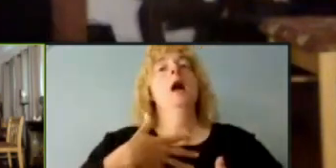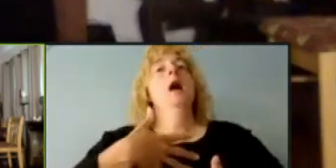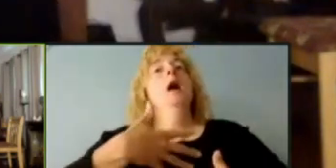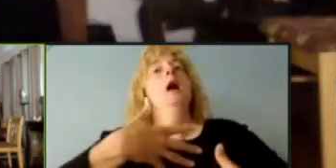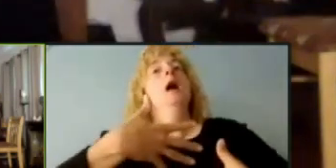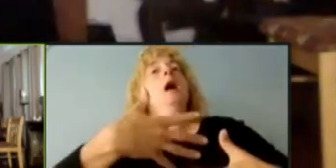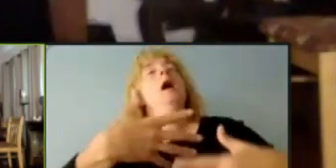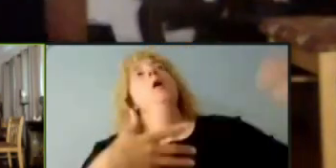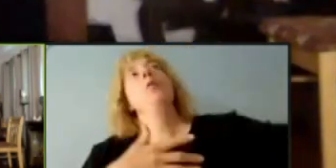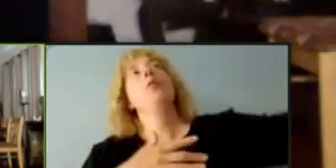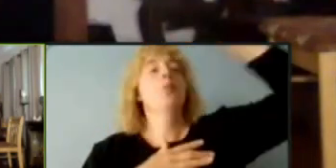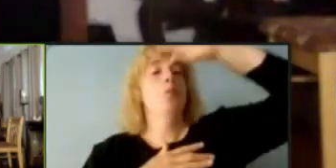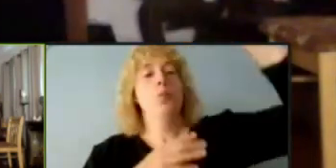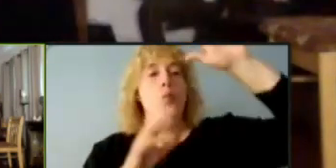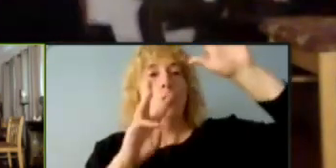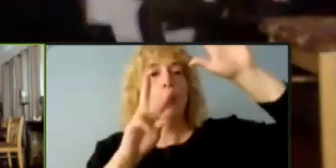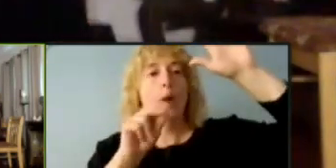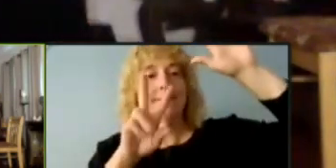your mountain,